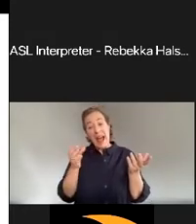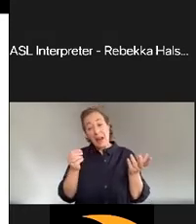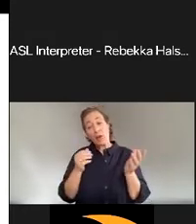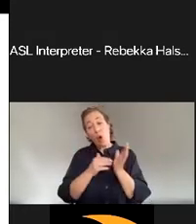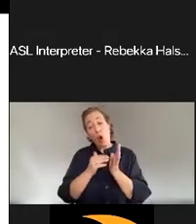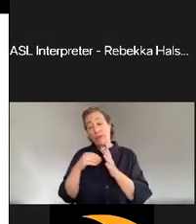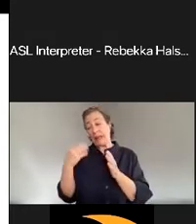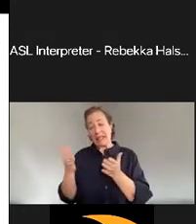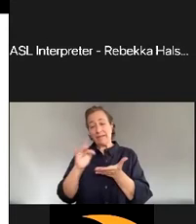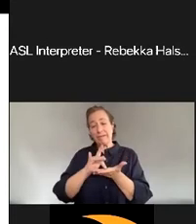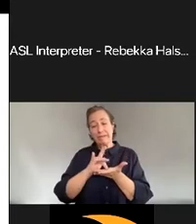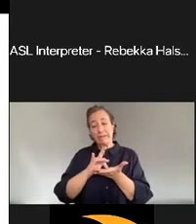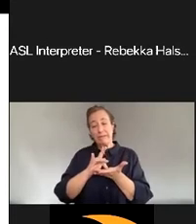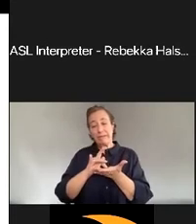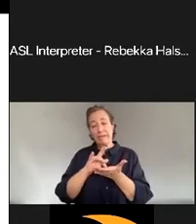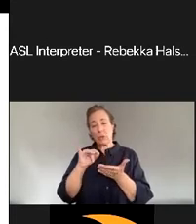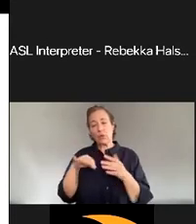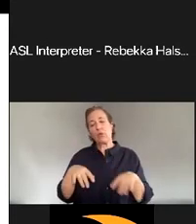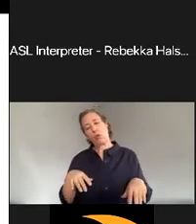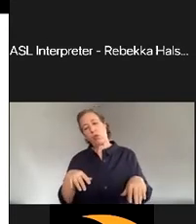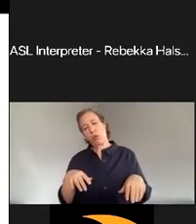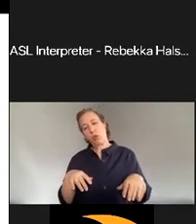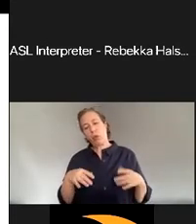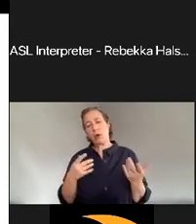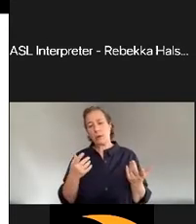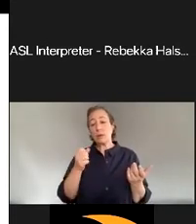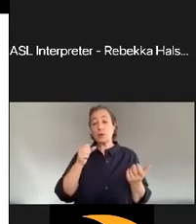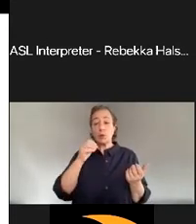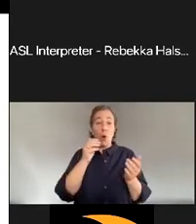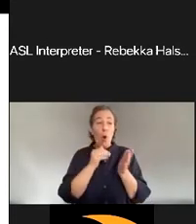So essentially, kids on a weekly basis being